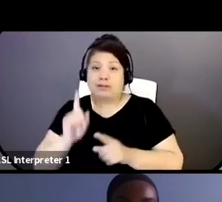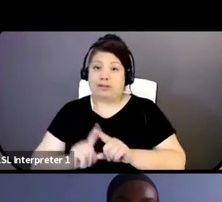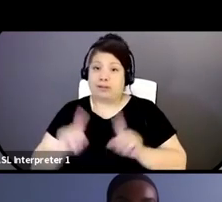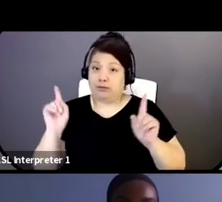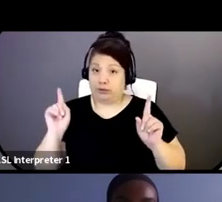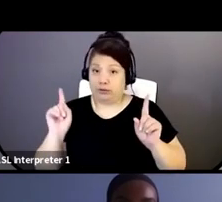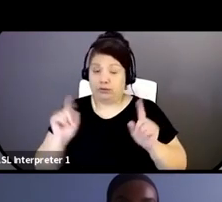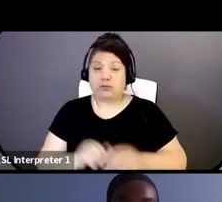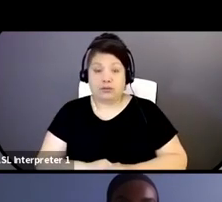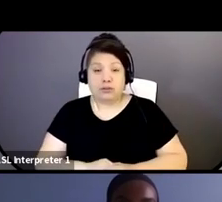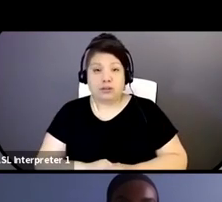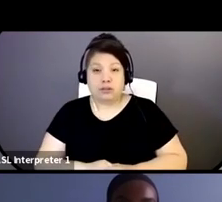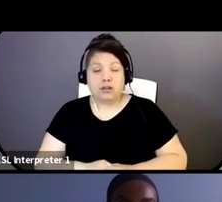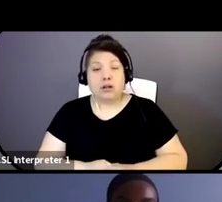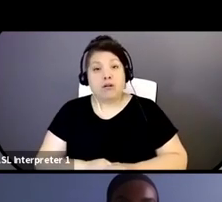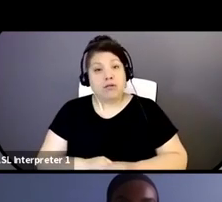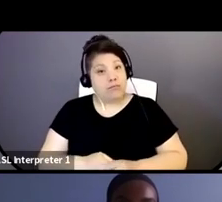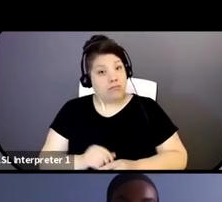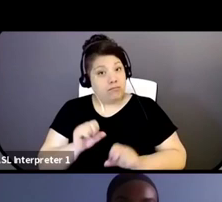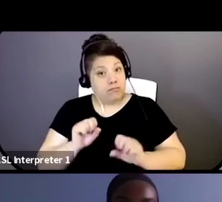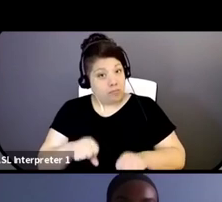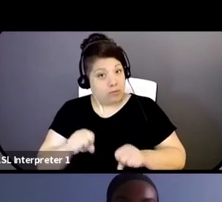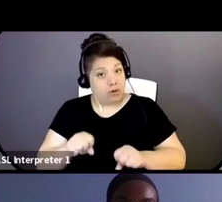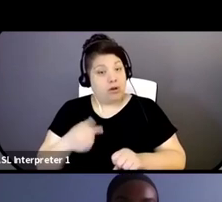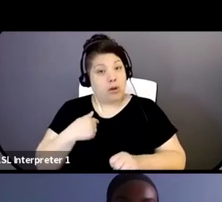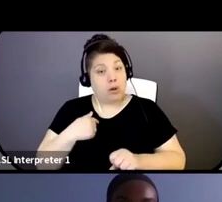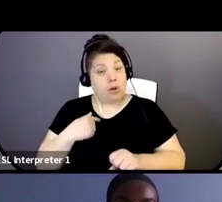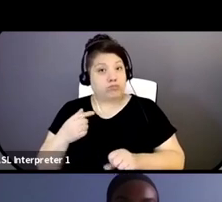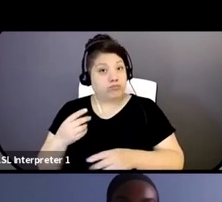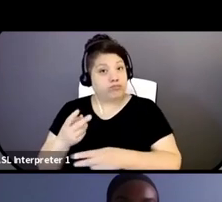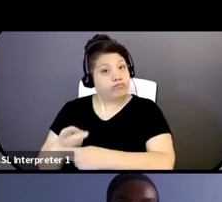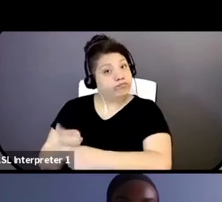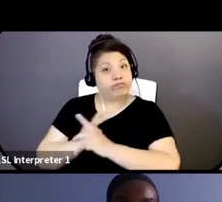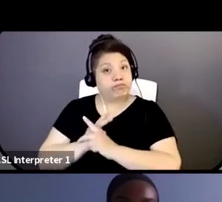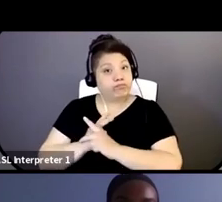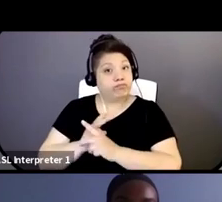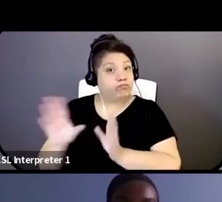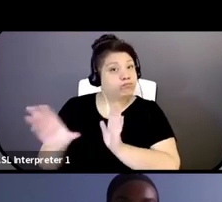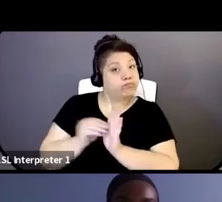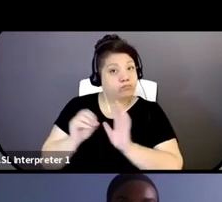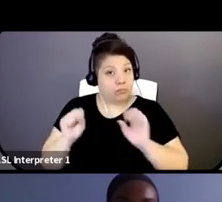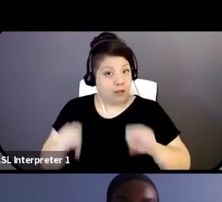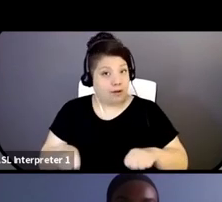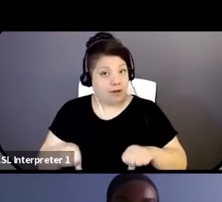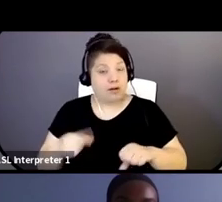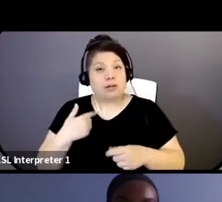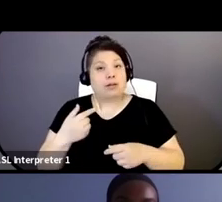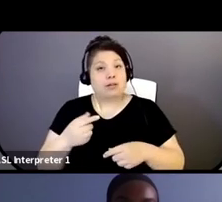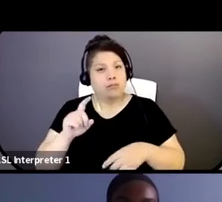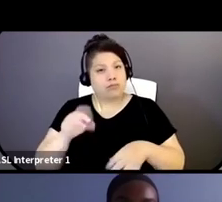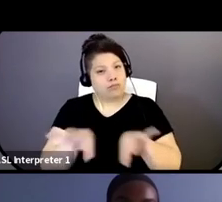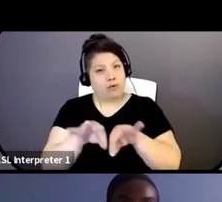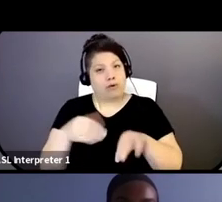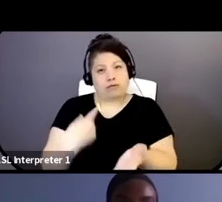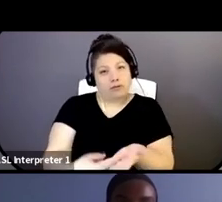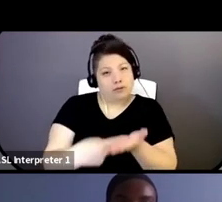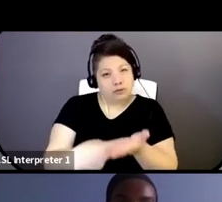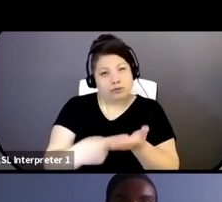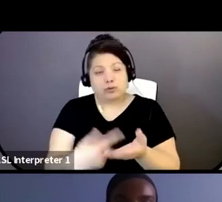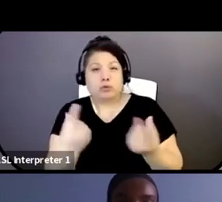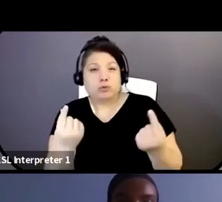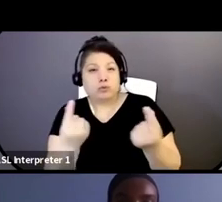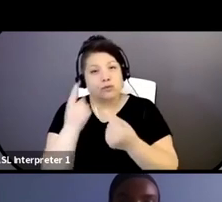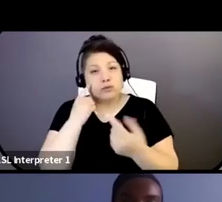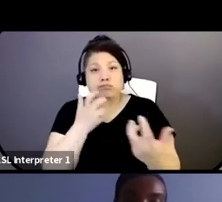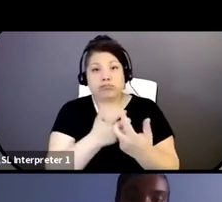But those things can be done. So we just need to have more open conversations about them.